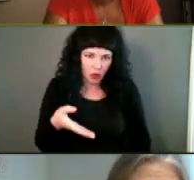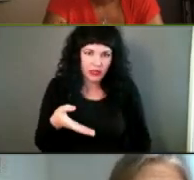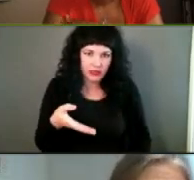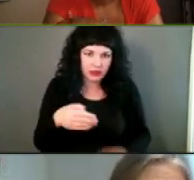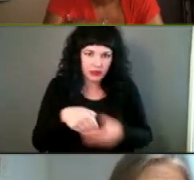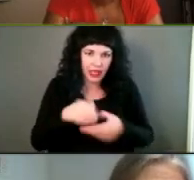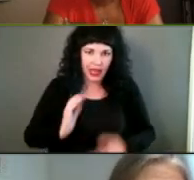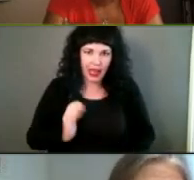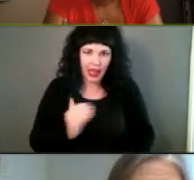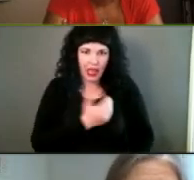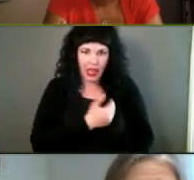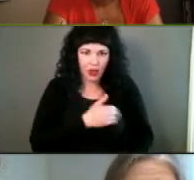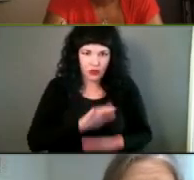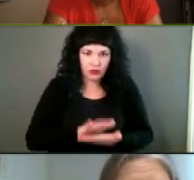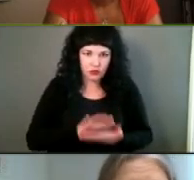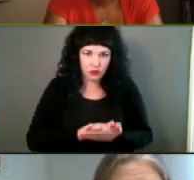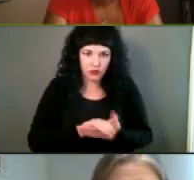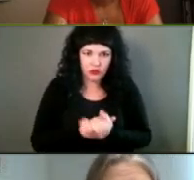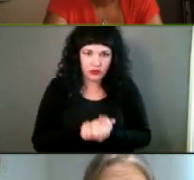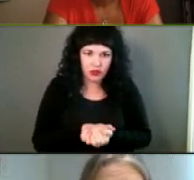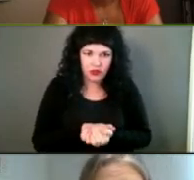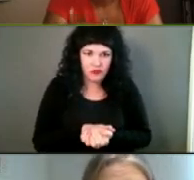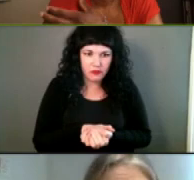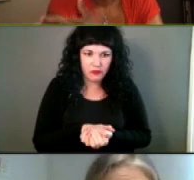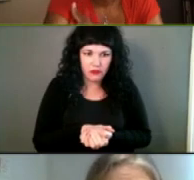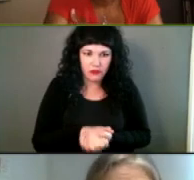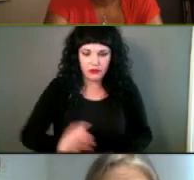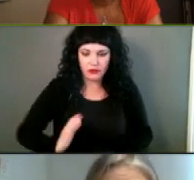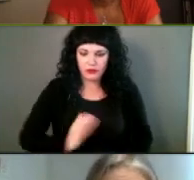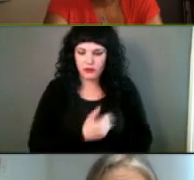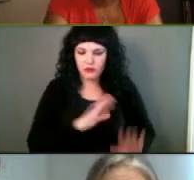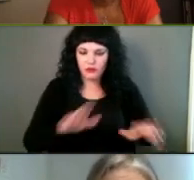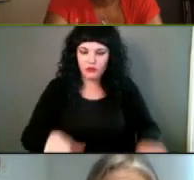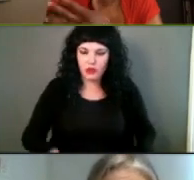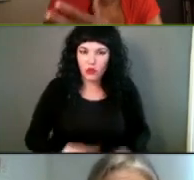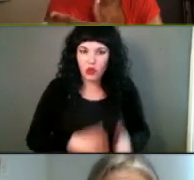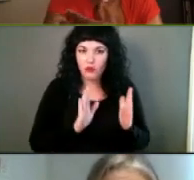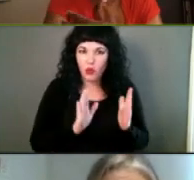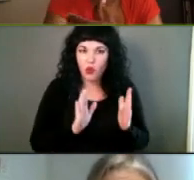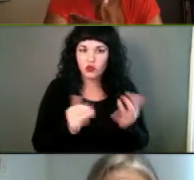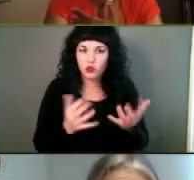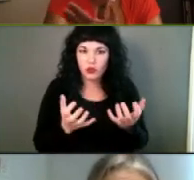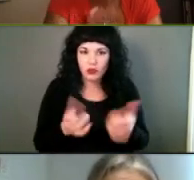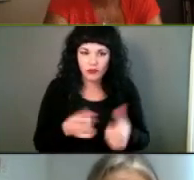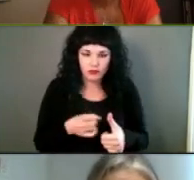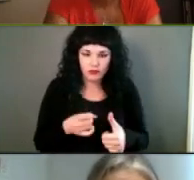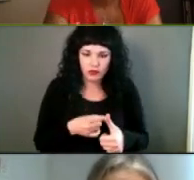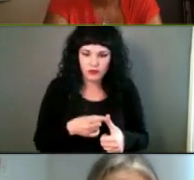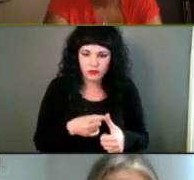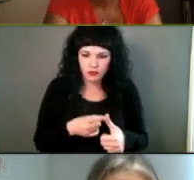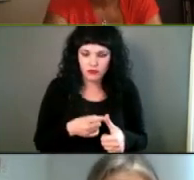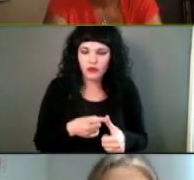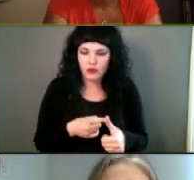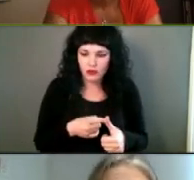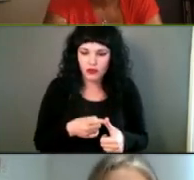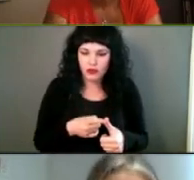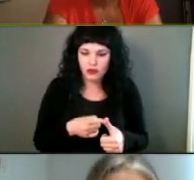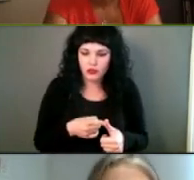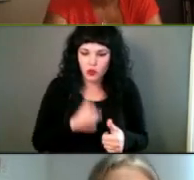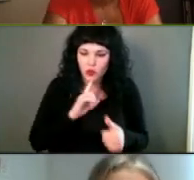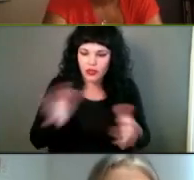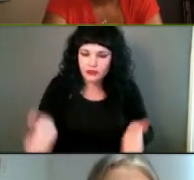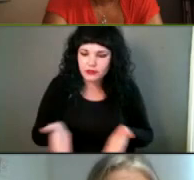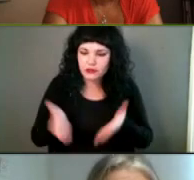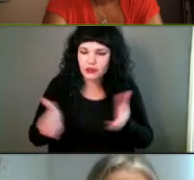really taken an approach to building strong community and leveraging restorative practices in our